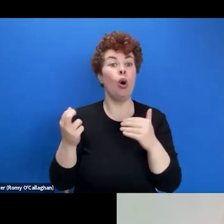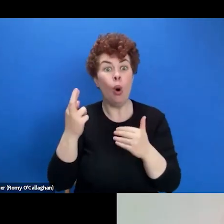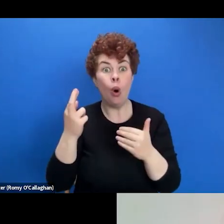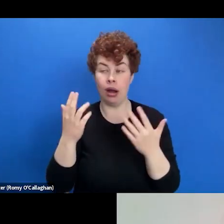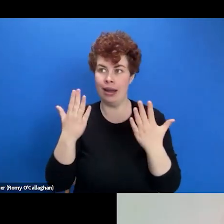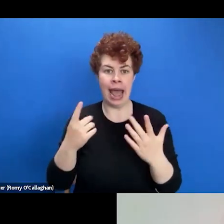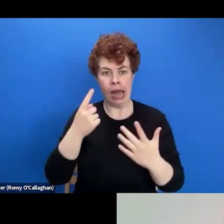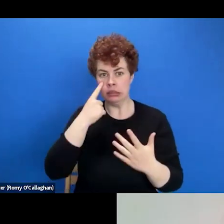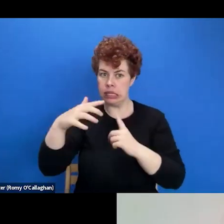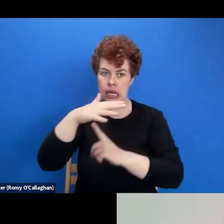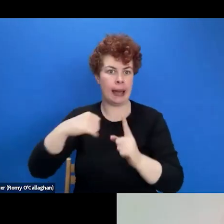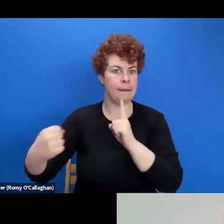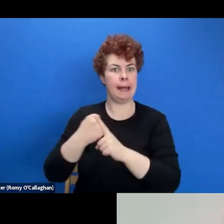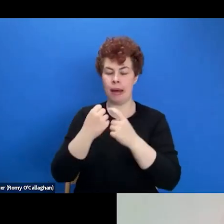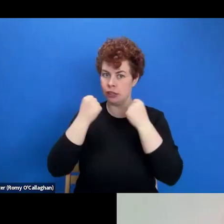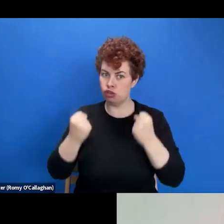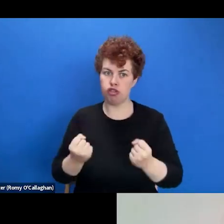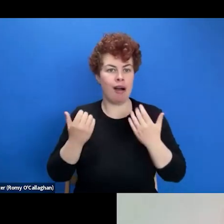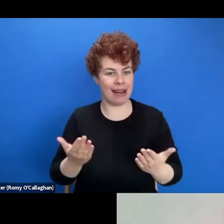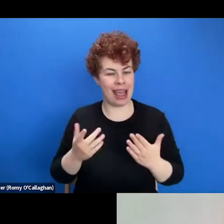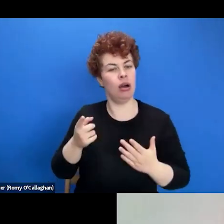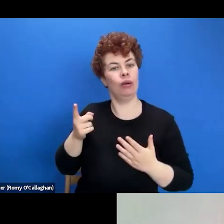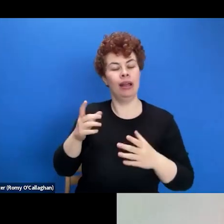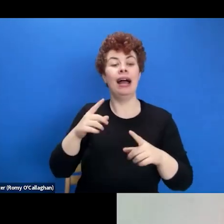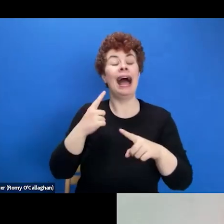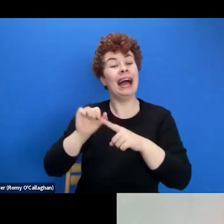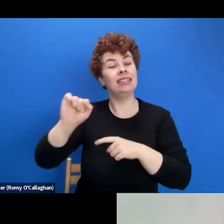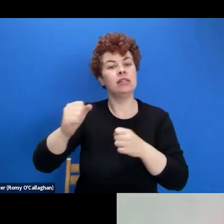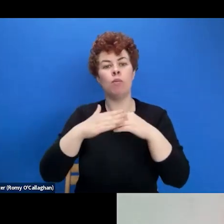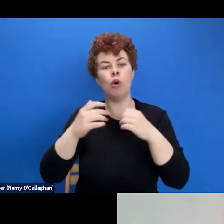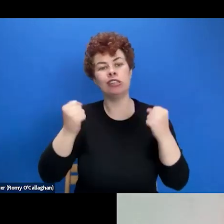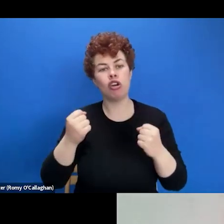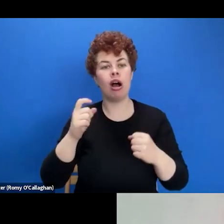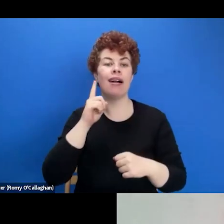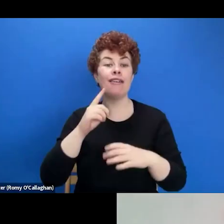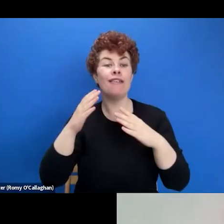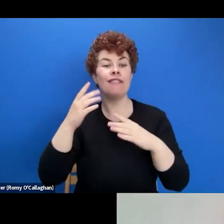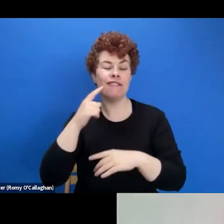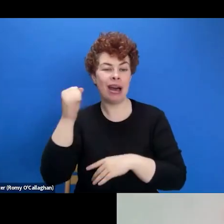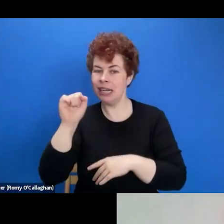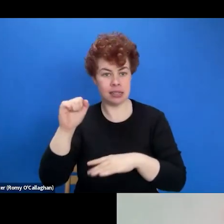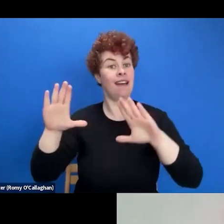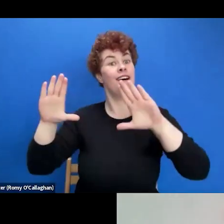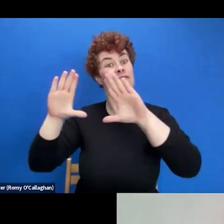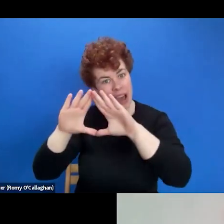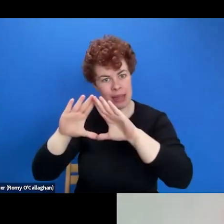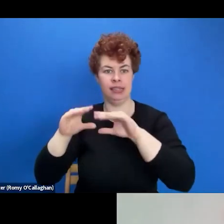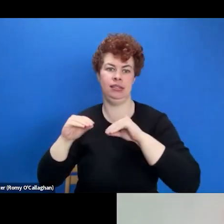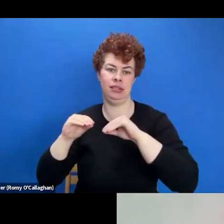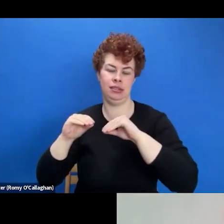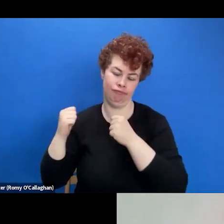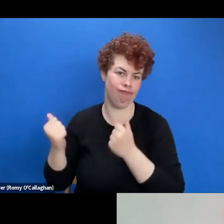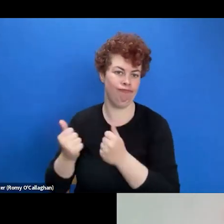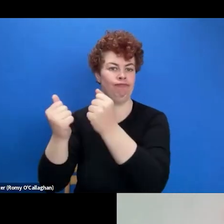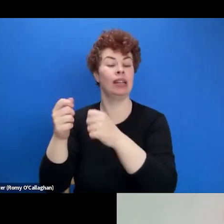change impacts, to play a significant role in the feminist just energy transition. She has led and implemented innovative